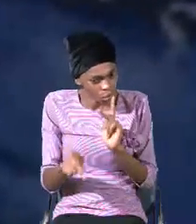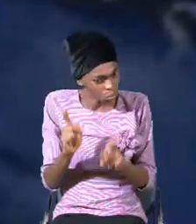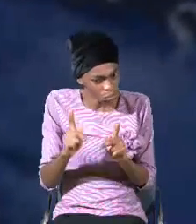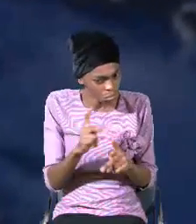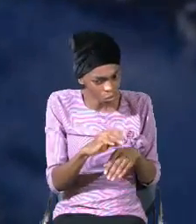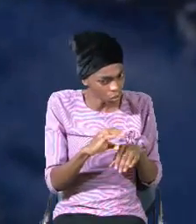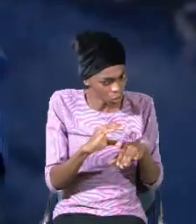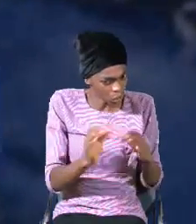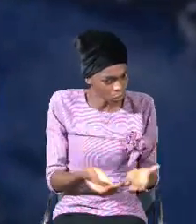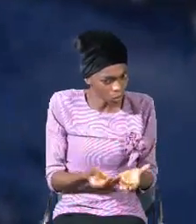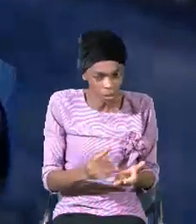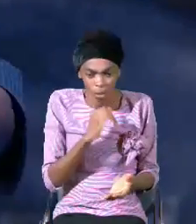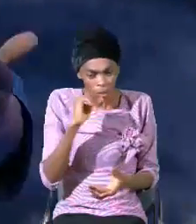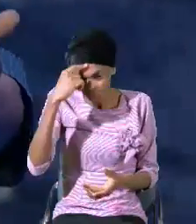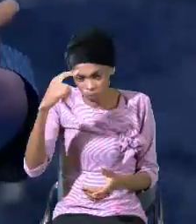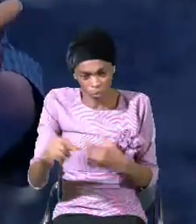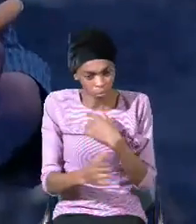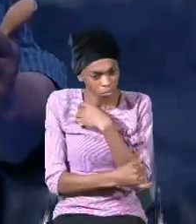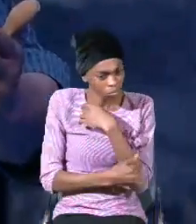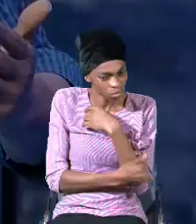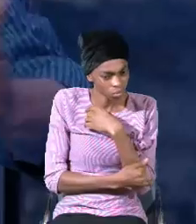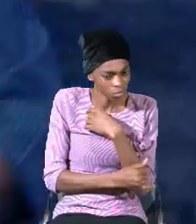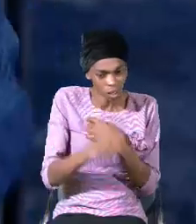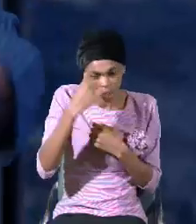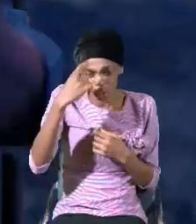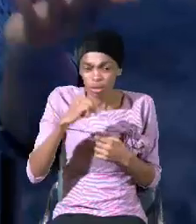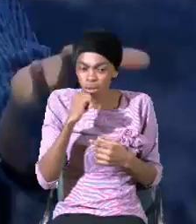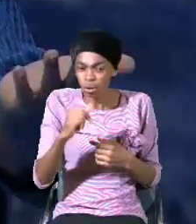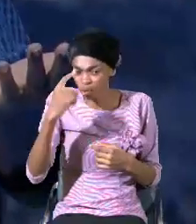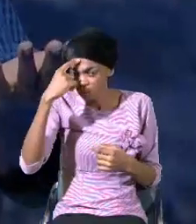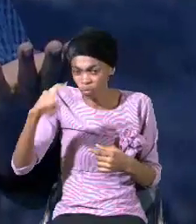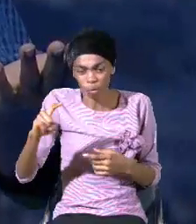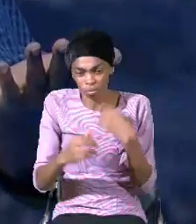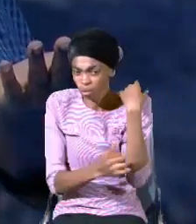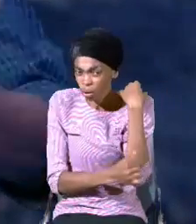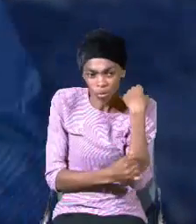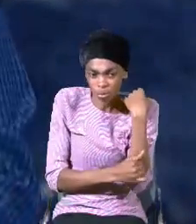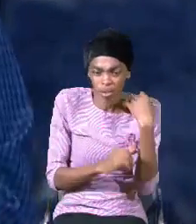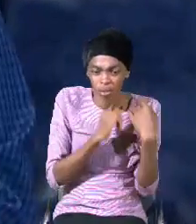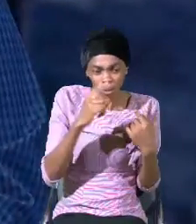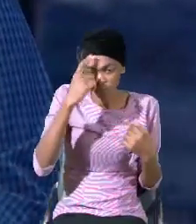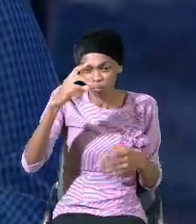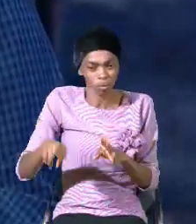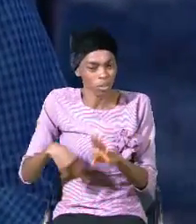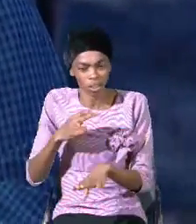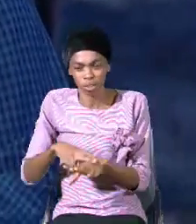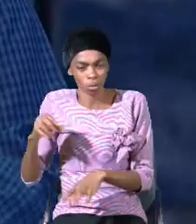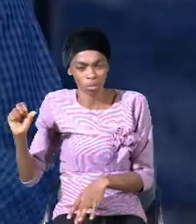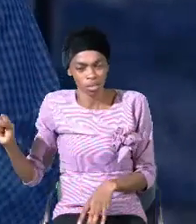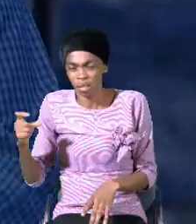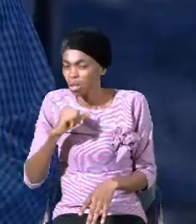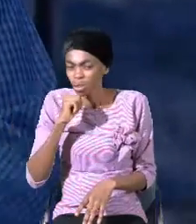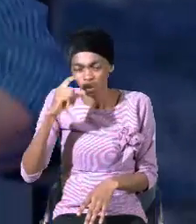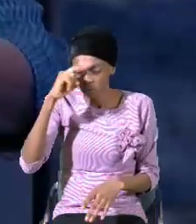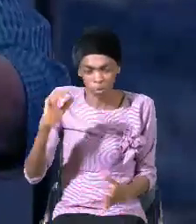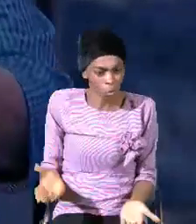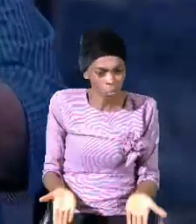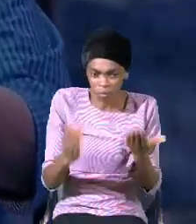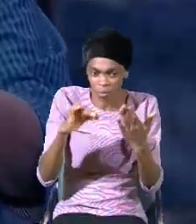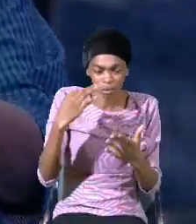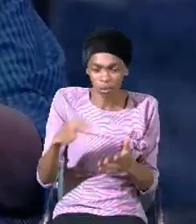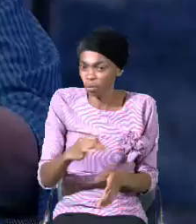country, not for the commonwealth, not for the nations, not for the upliftment of other people.